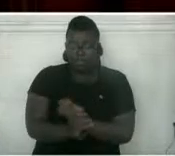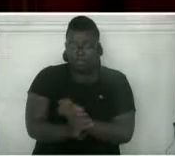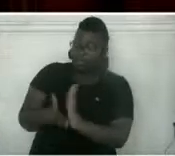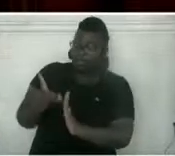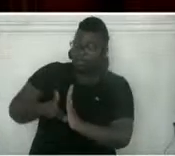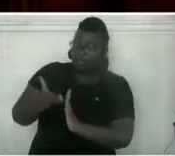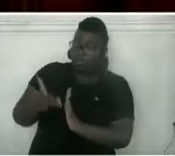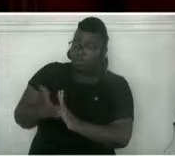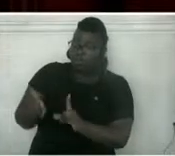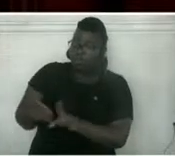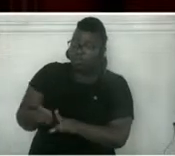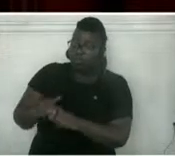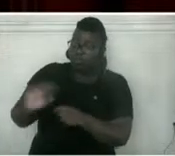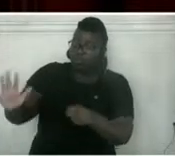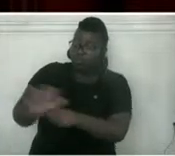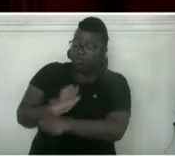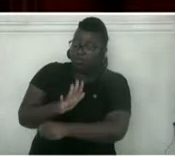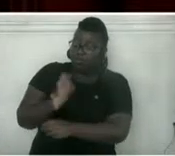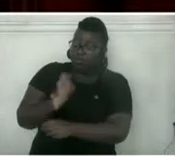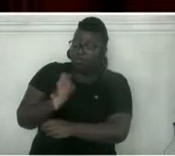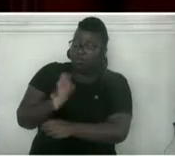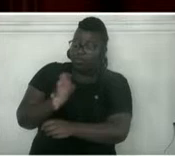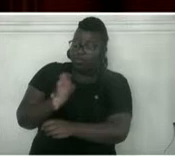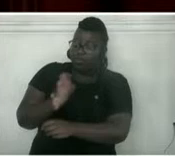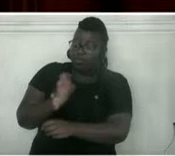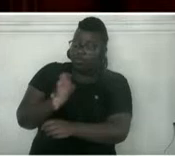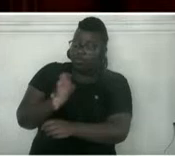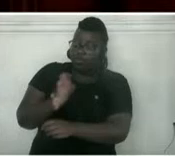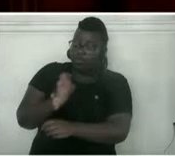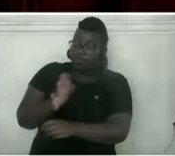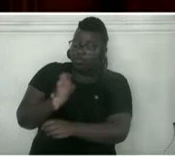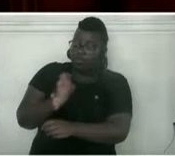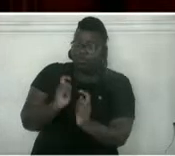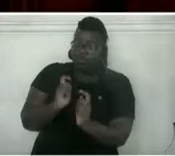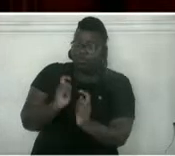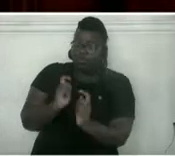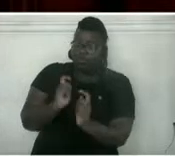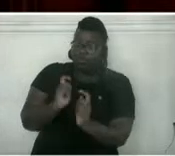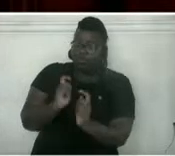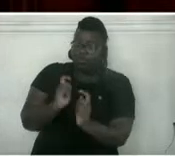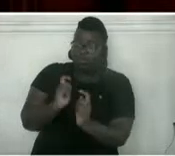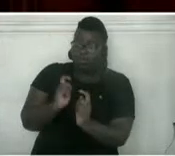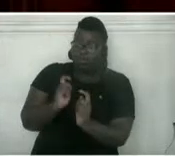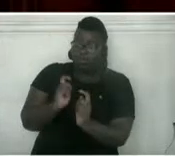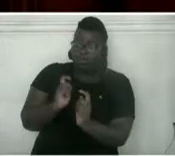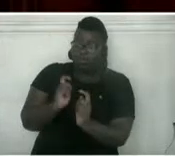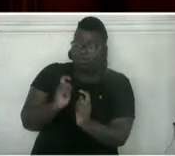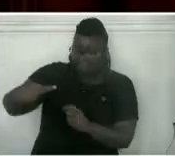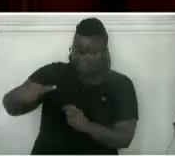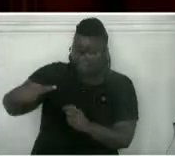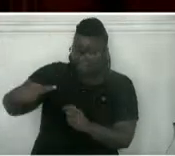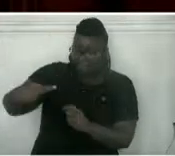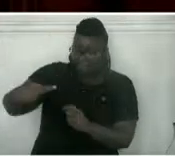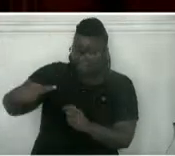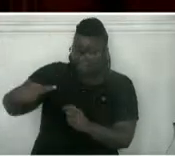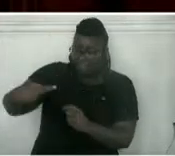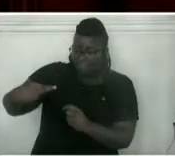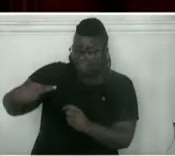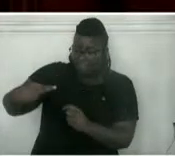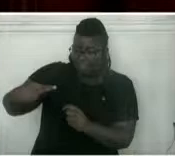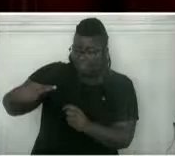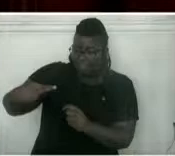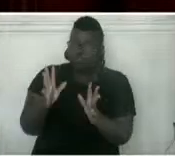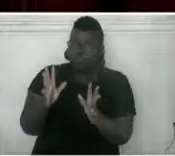is fully implementing the revised transformation policy in the property